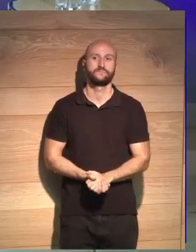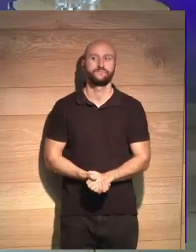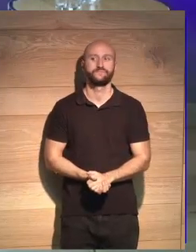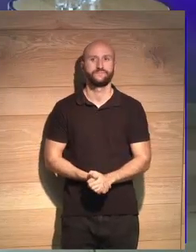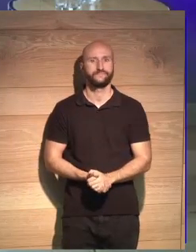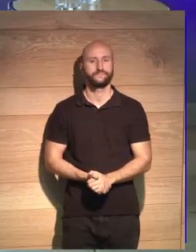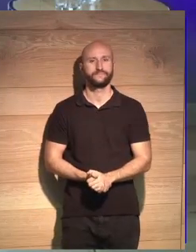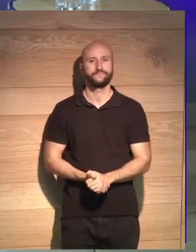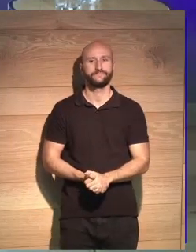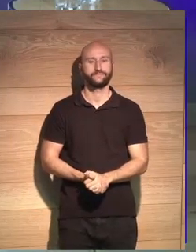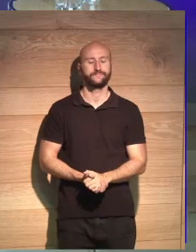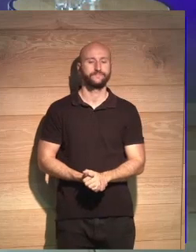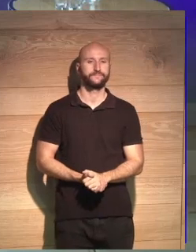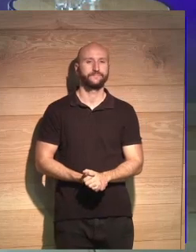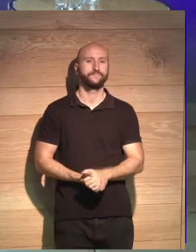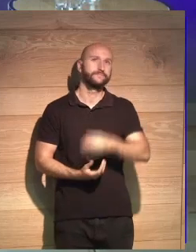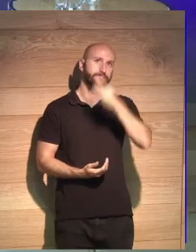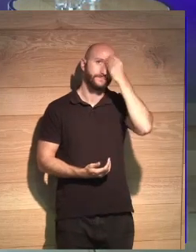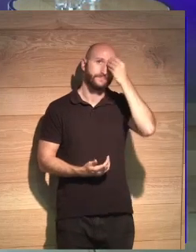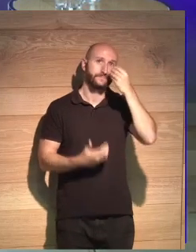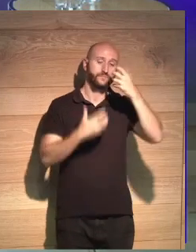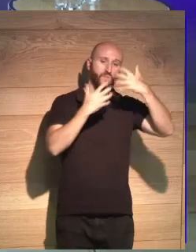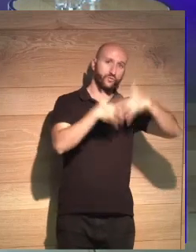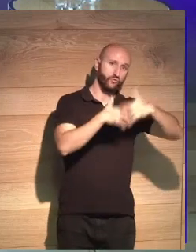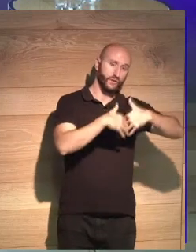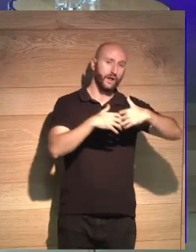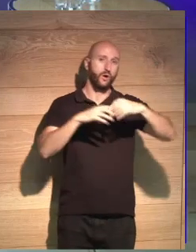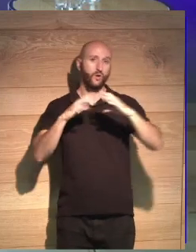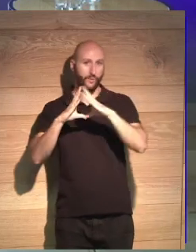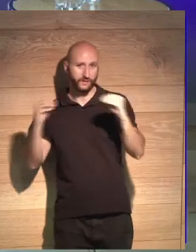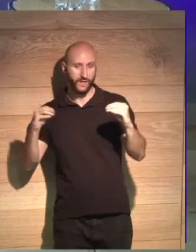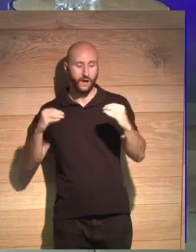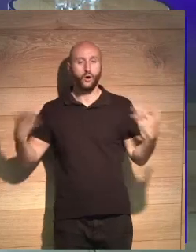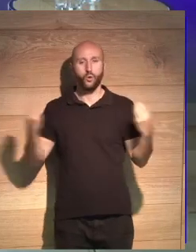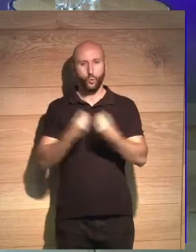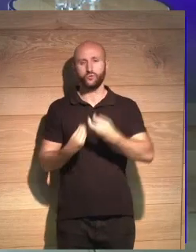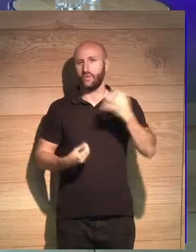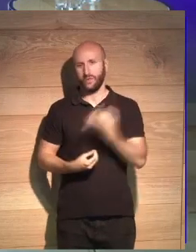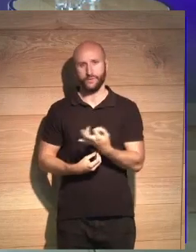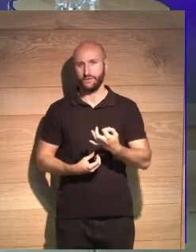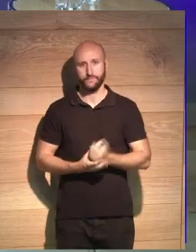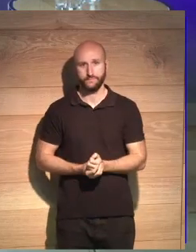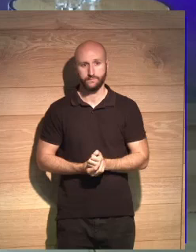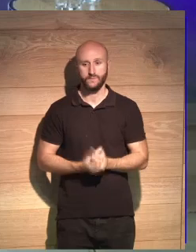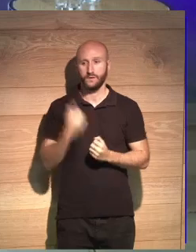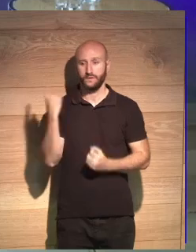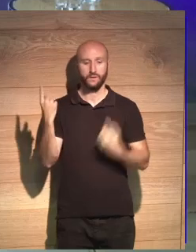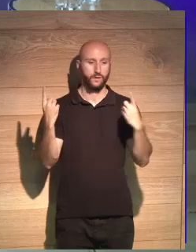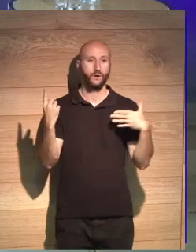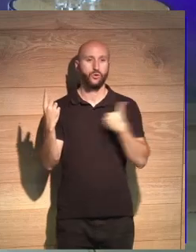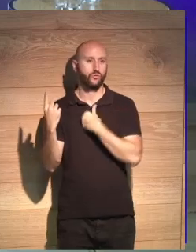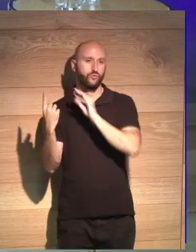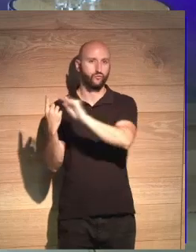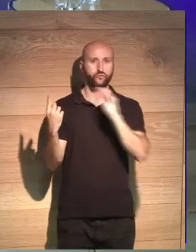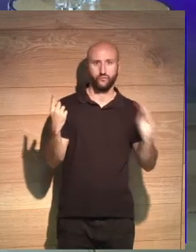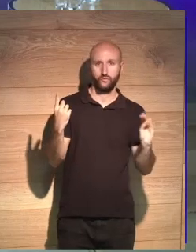Spain? Well, I believe there is a need that the academia and the industry work